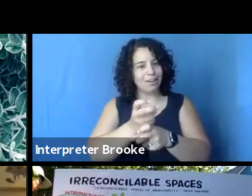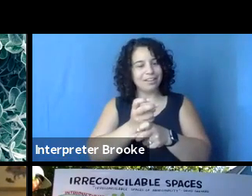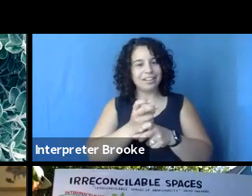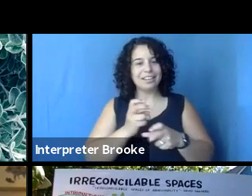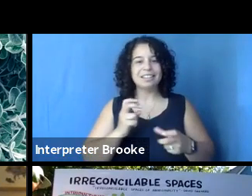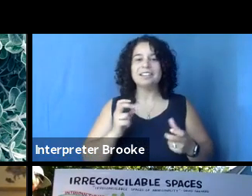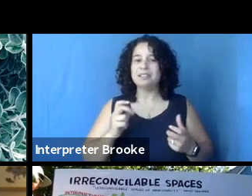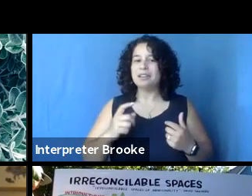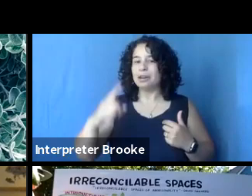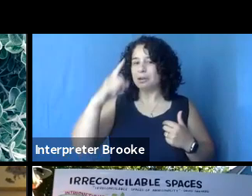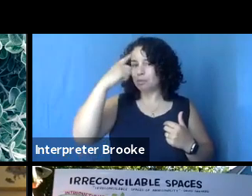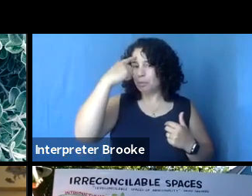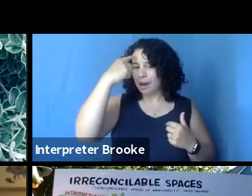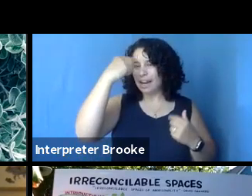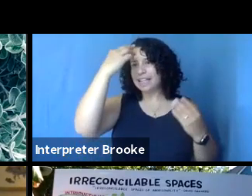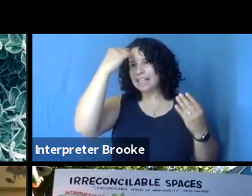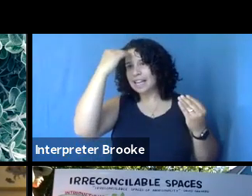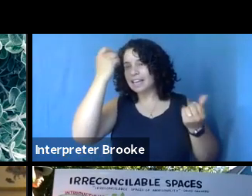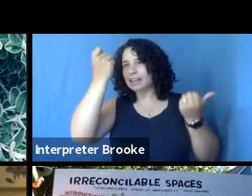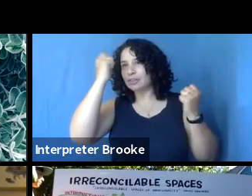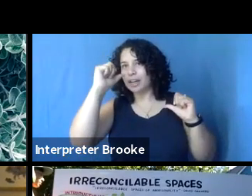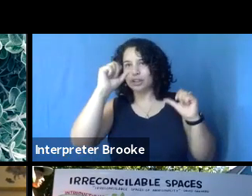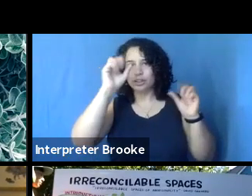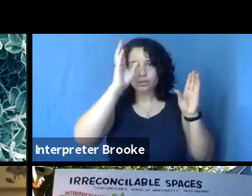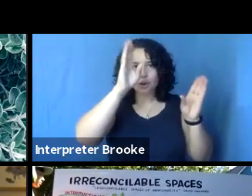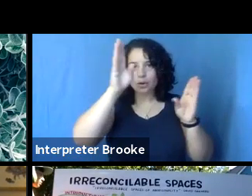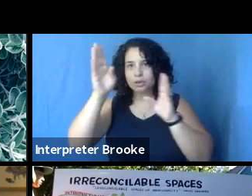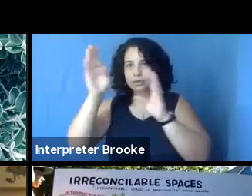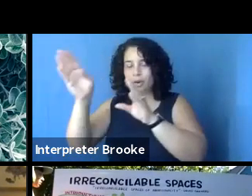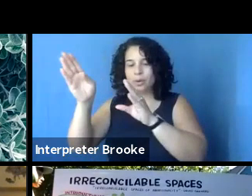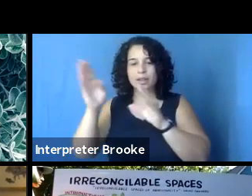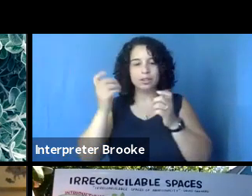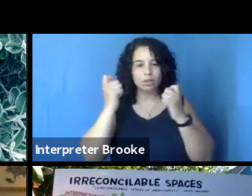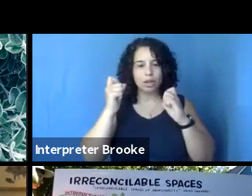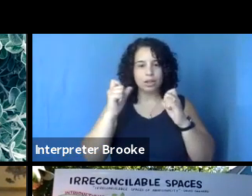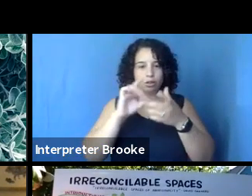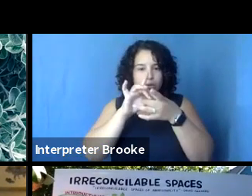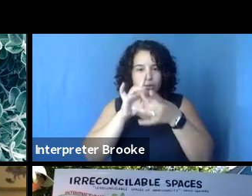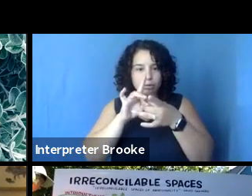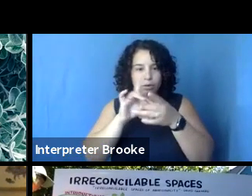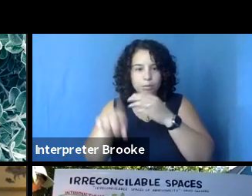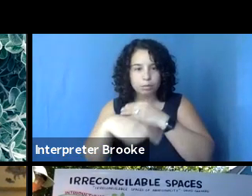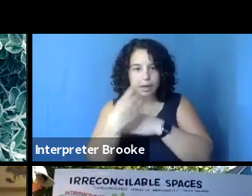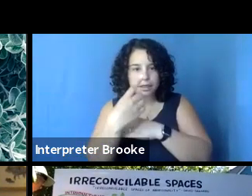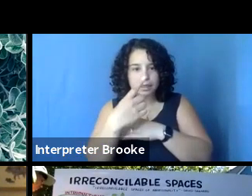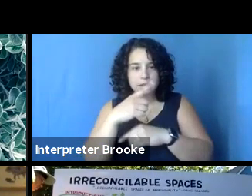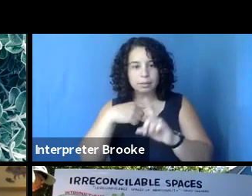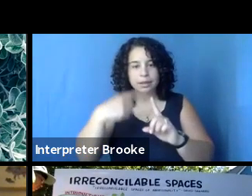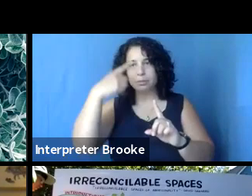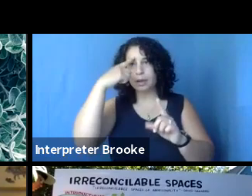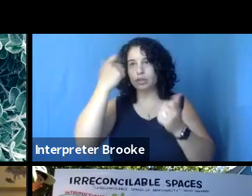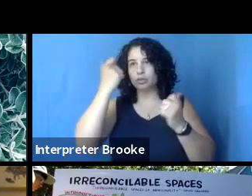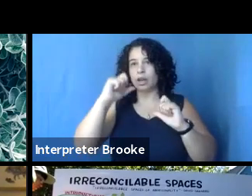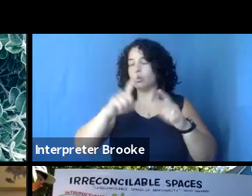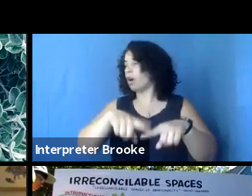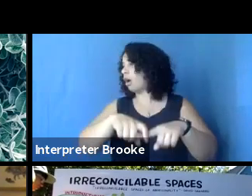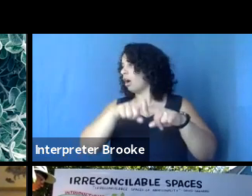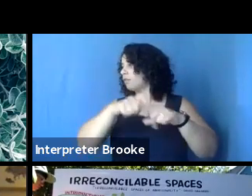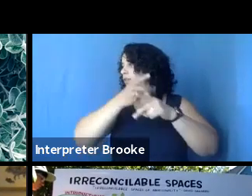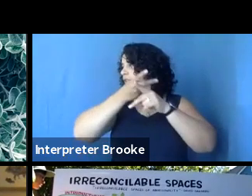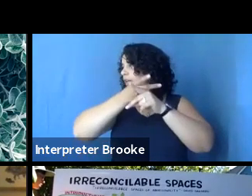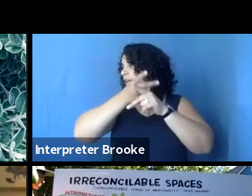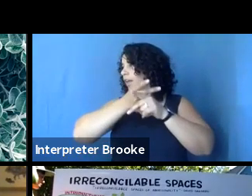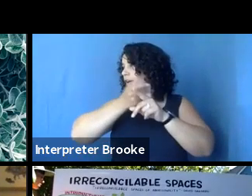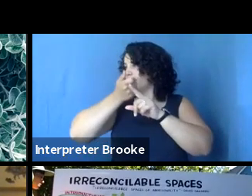multiple ways to be in present time and also to take care of itself, which means sometimes I'm not able to